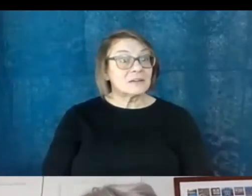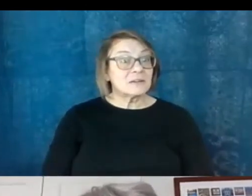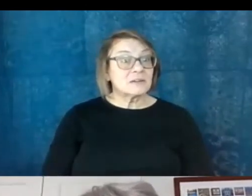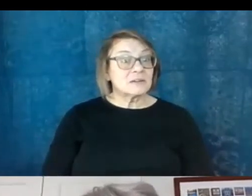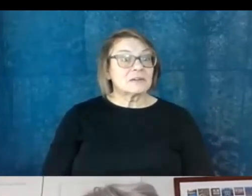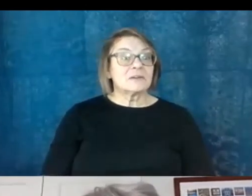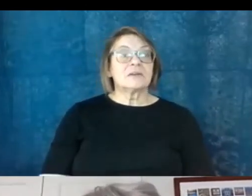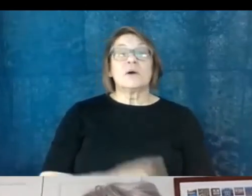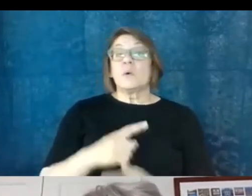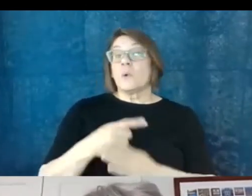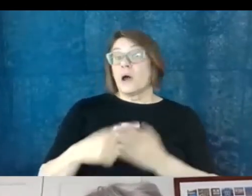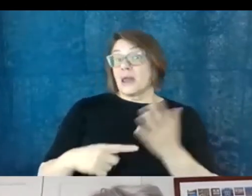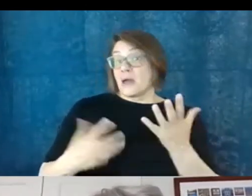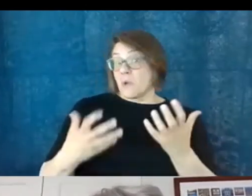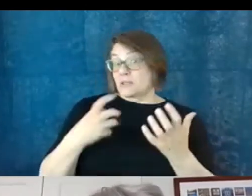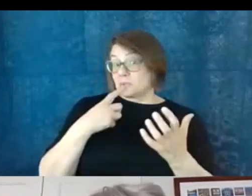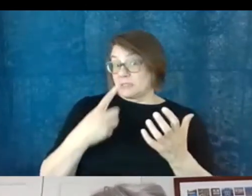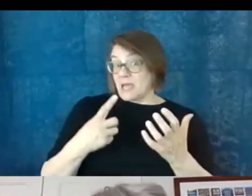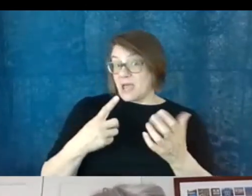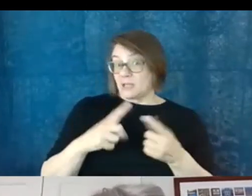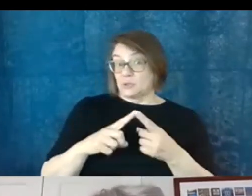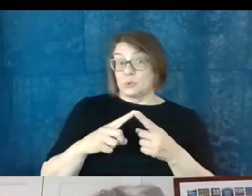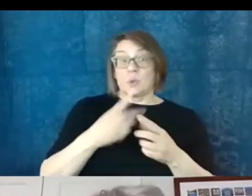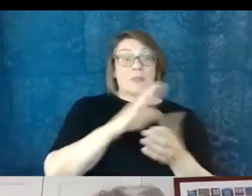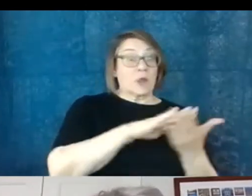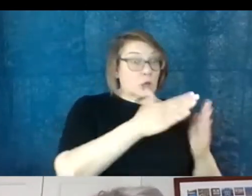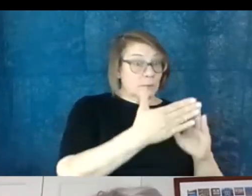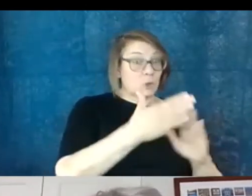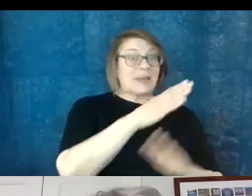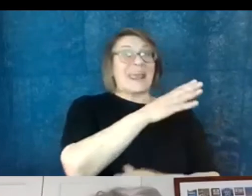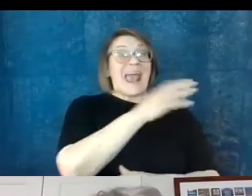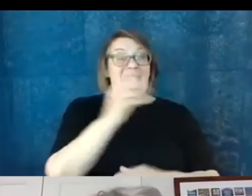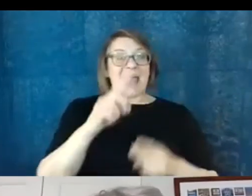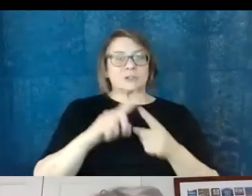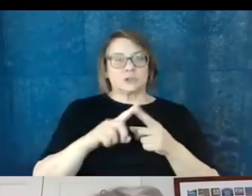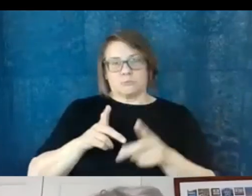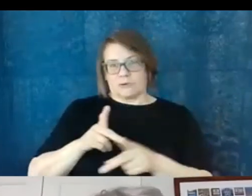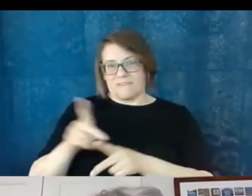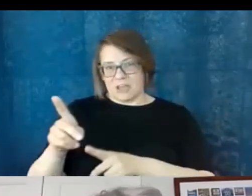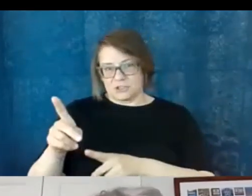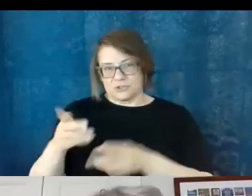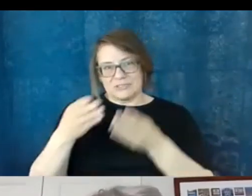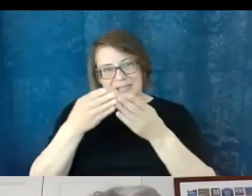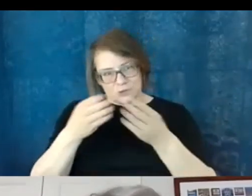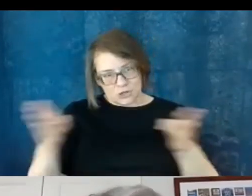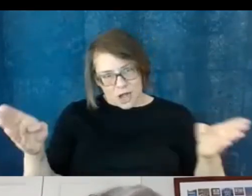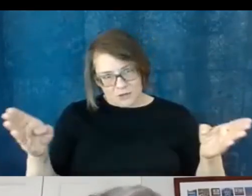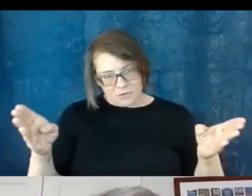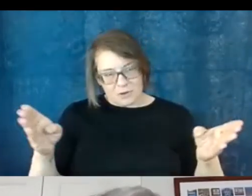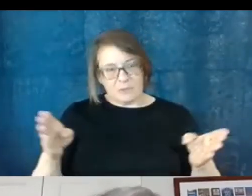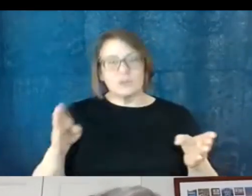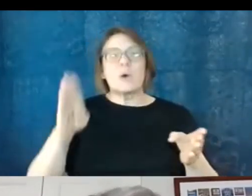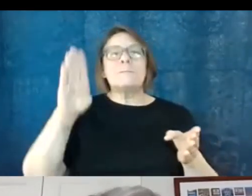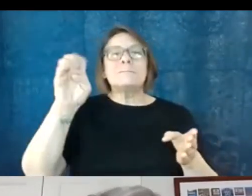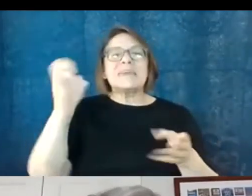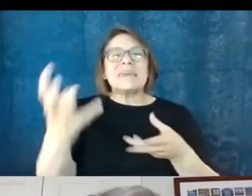What I would like to say to both the community and to the professionals in general is to be